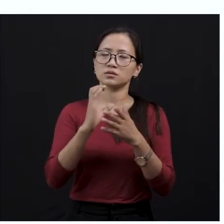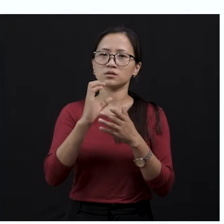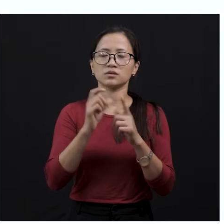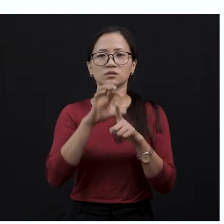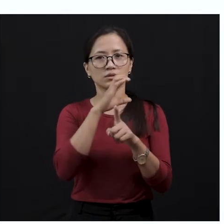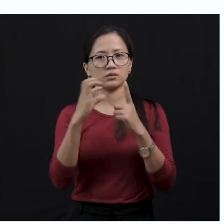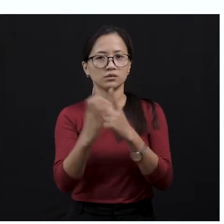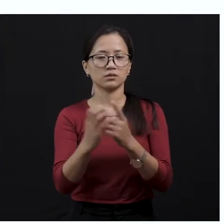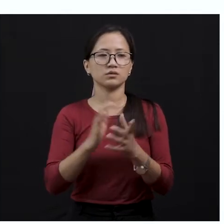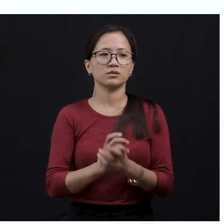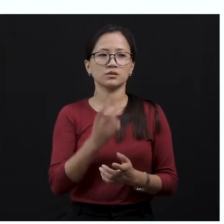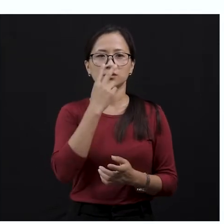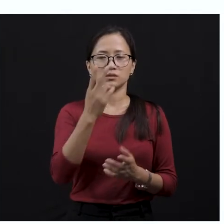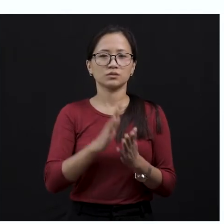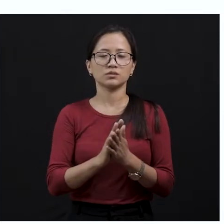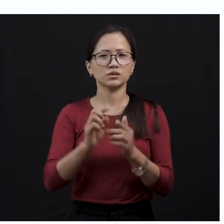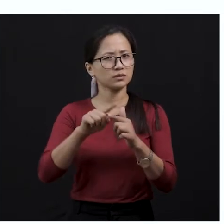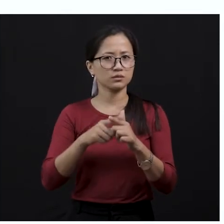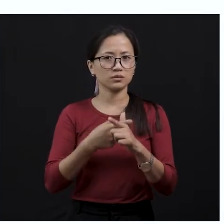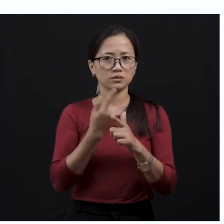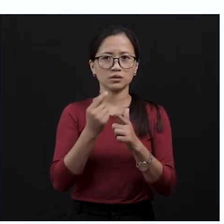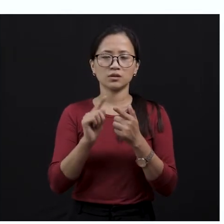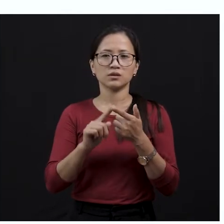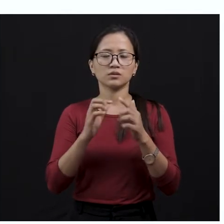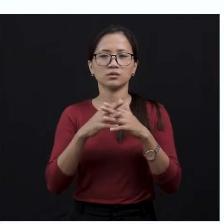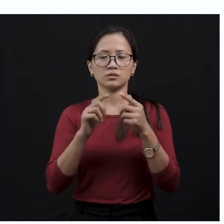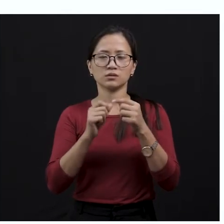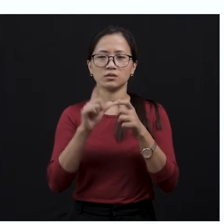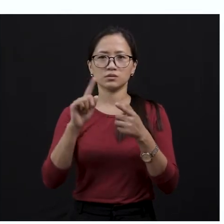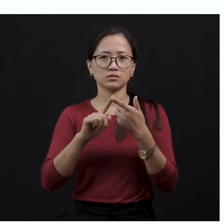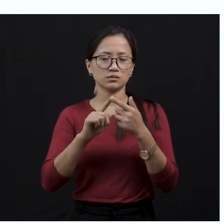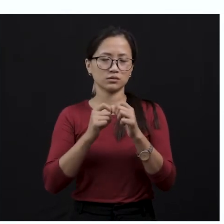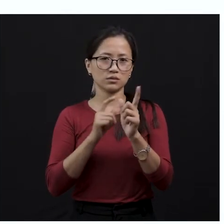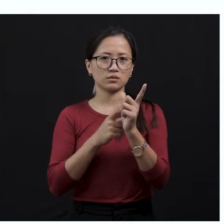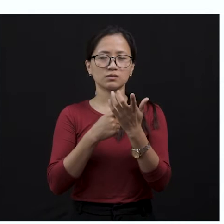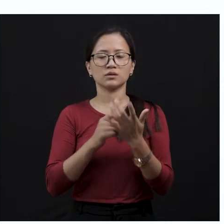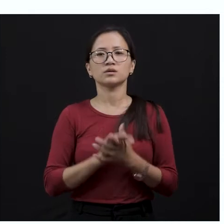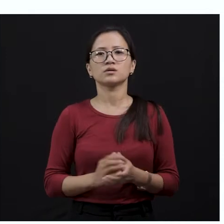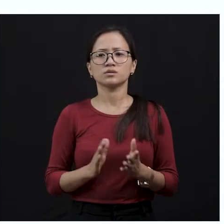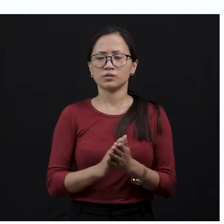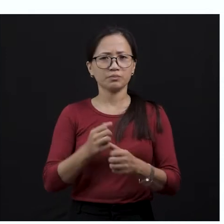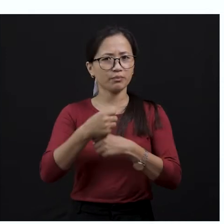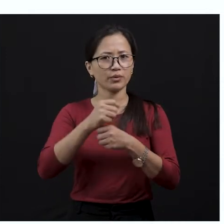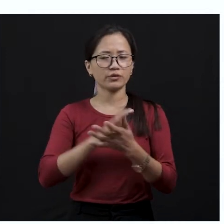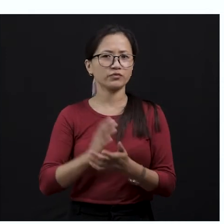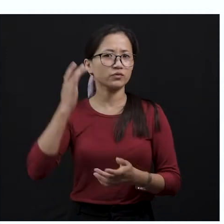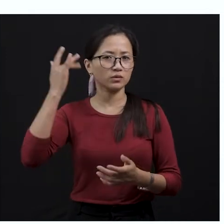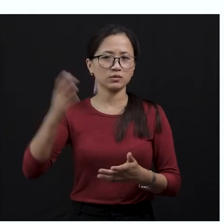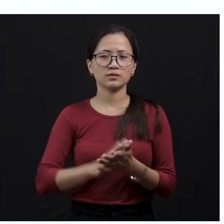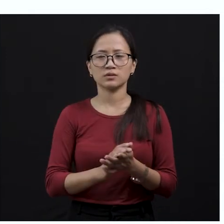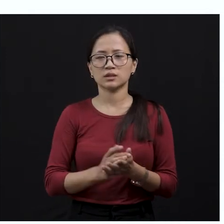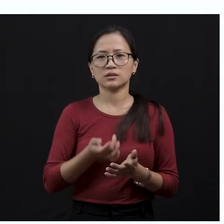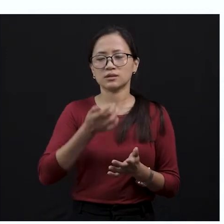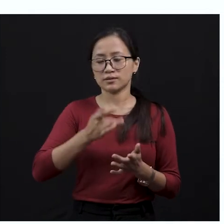you see here some jewelries, right? So these jewelries were made of gold and silver. And with